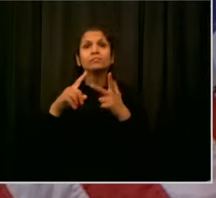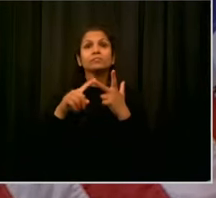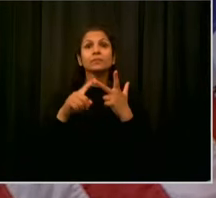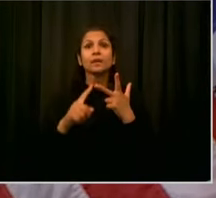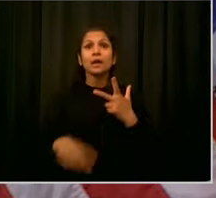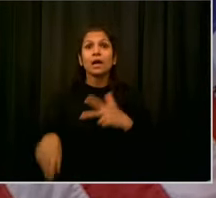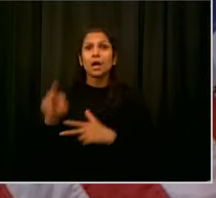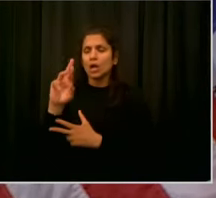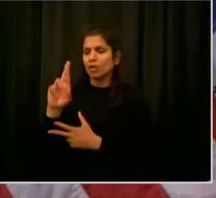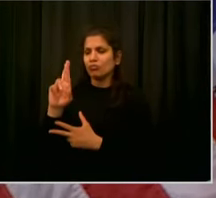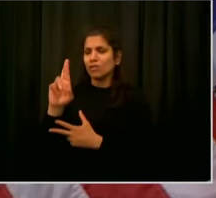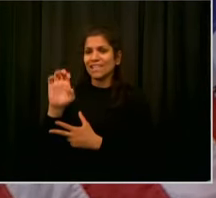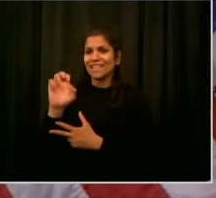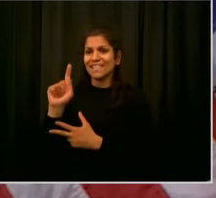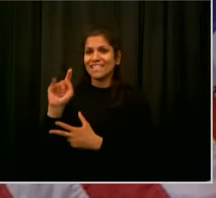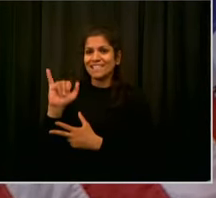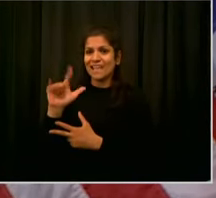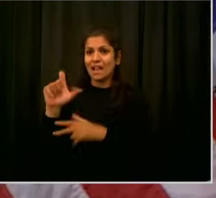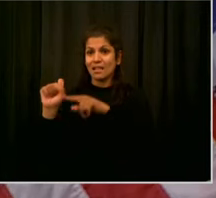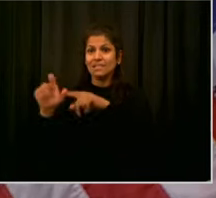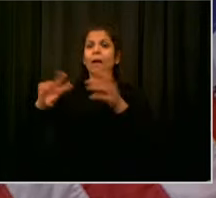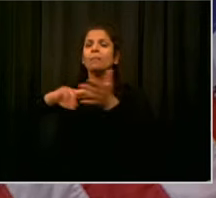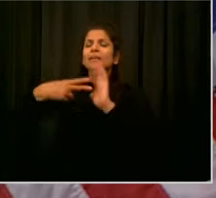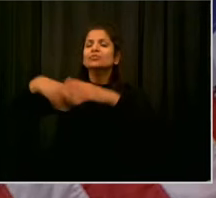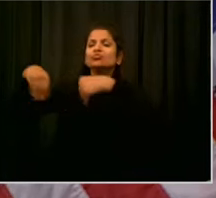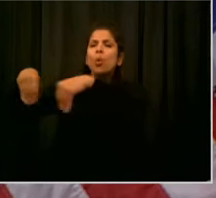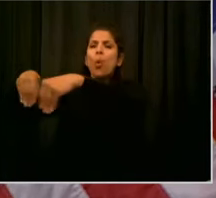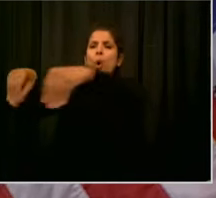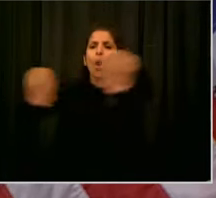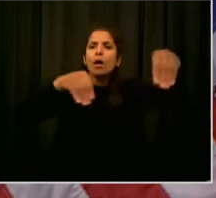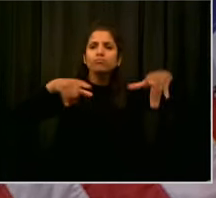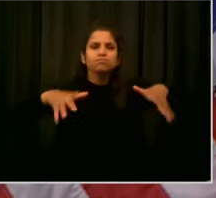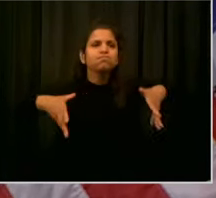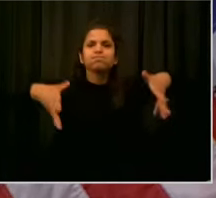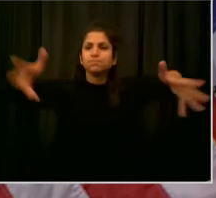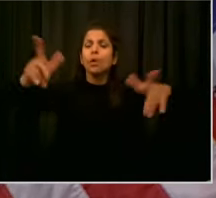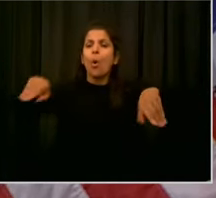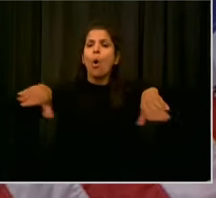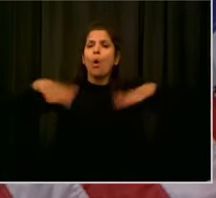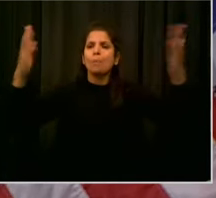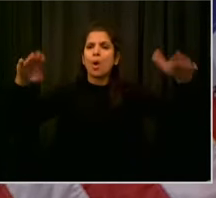ready. Next, we have Bridget from WNYC.